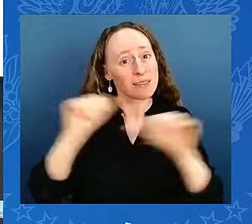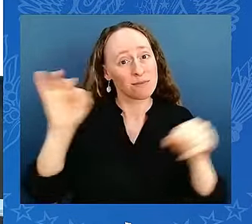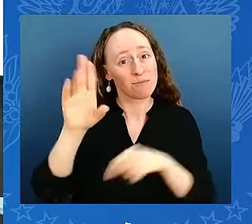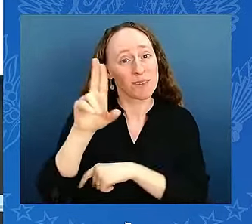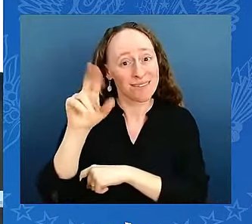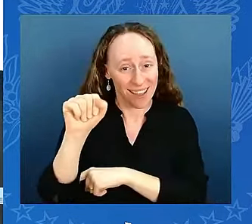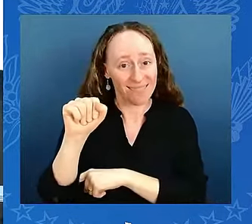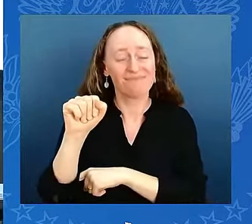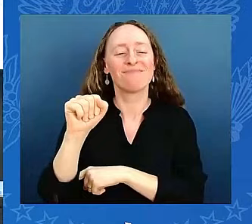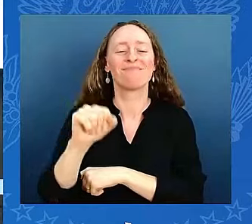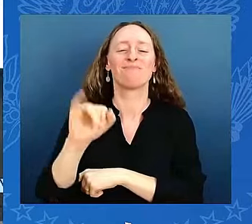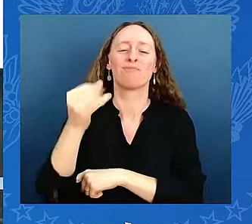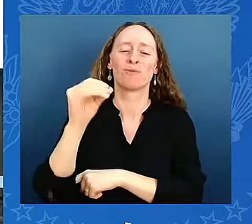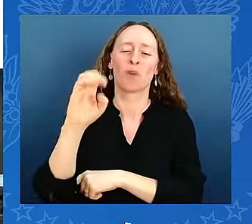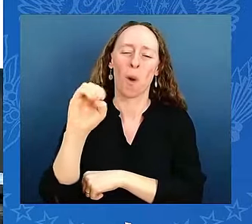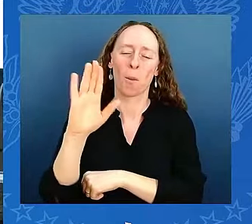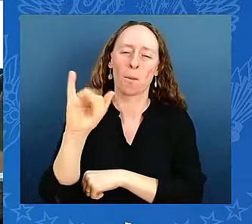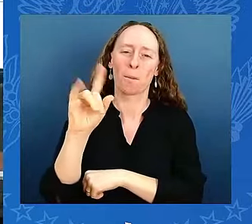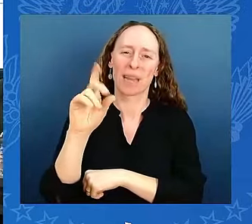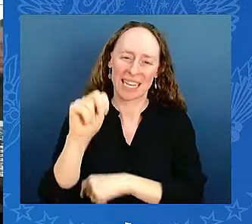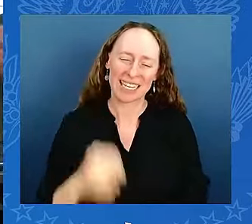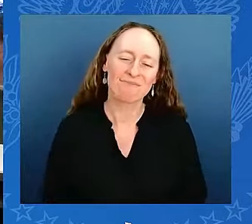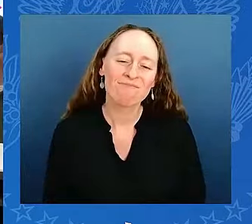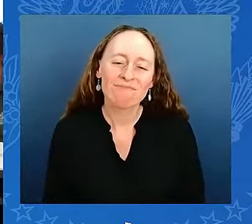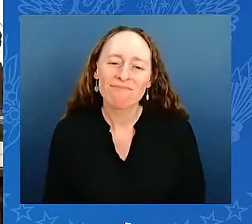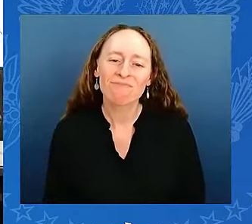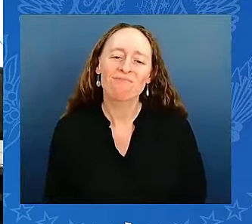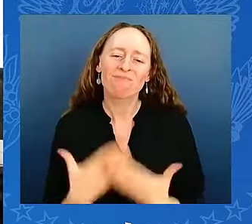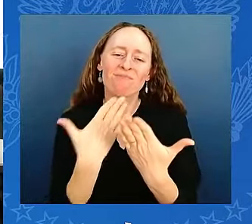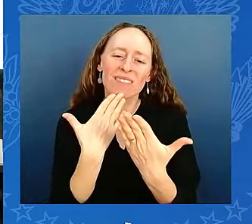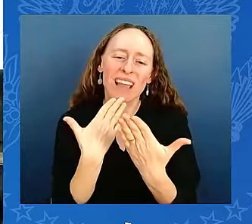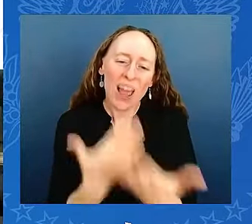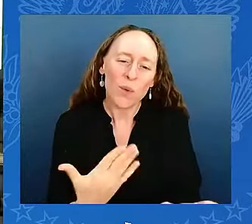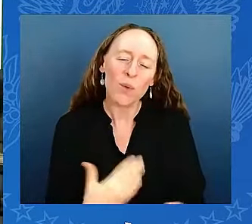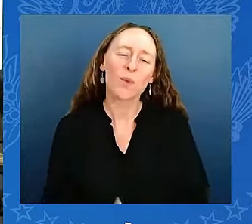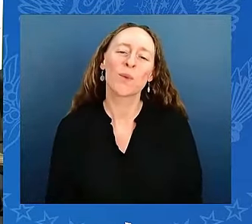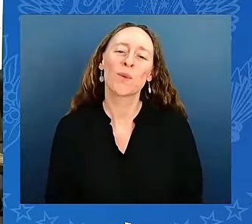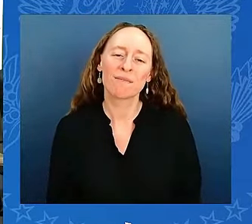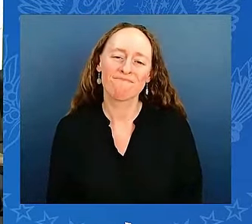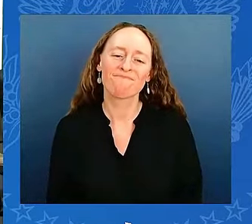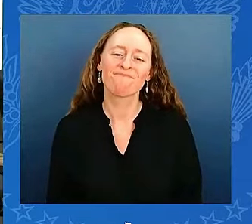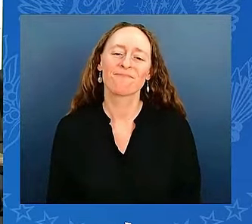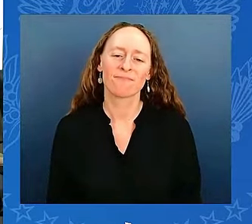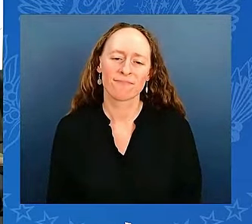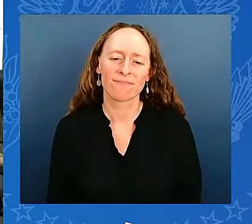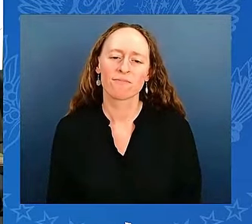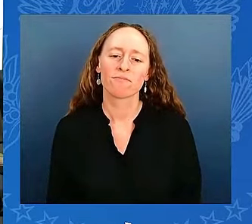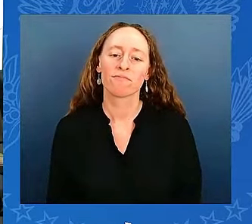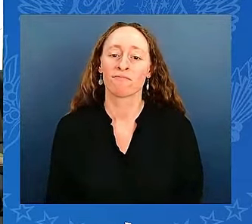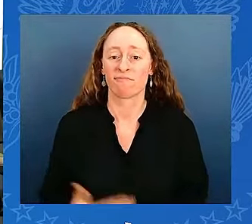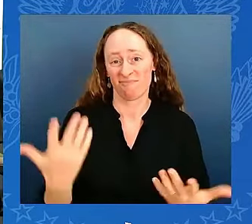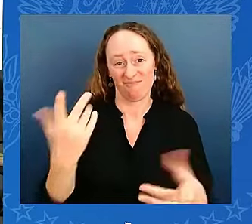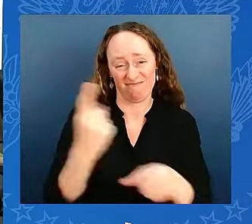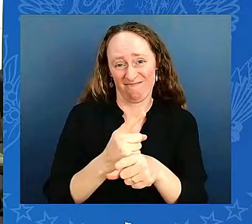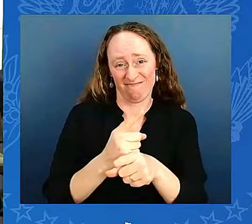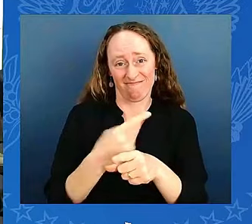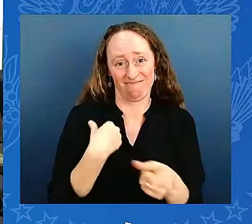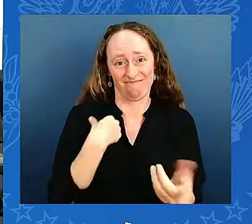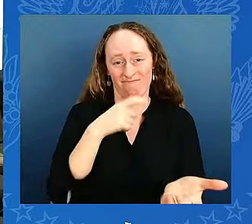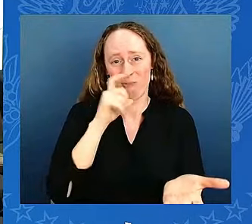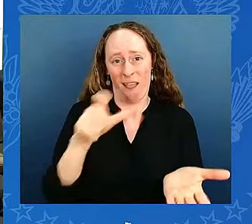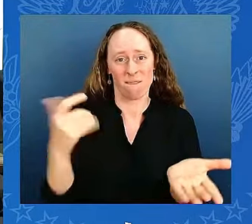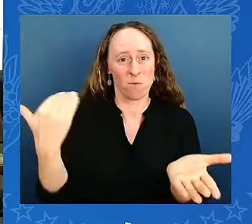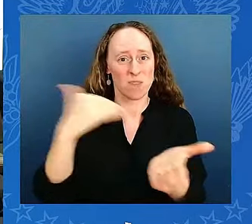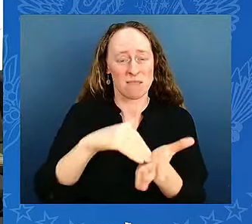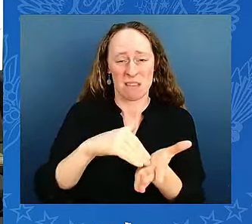everyone. I don't have to tell this group that Hurricane Helene has been a storm literally of historic